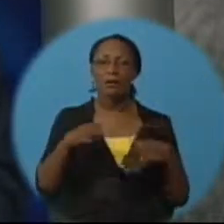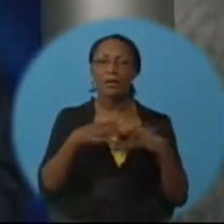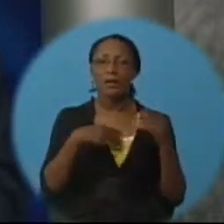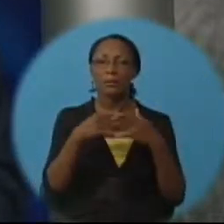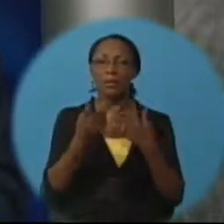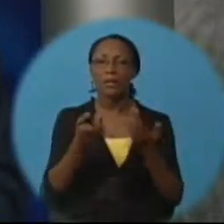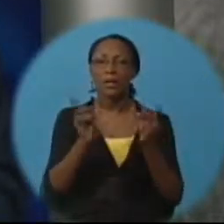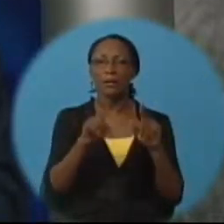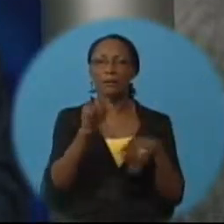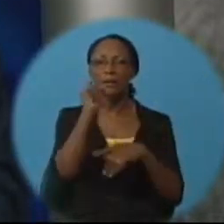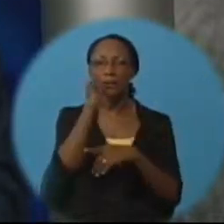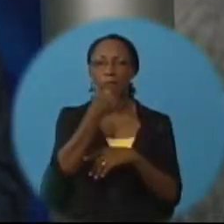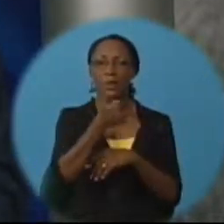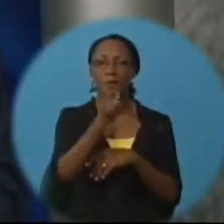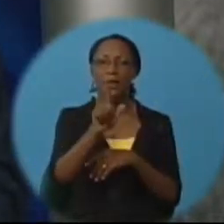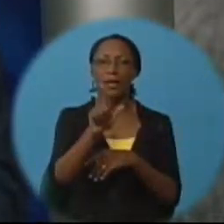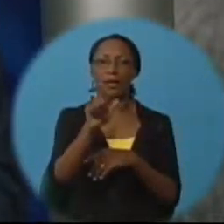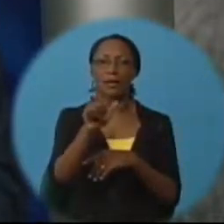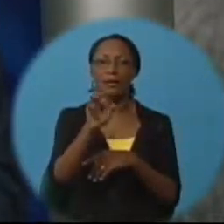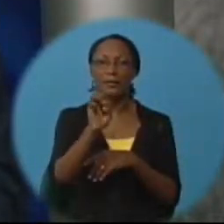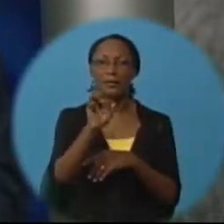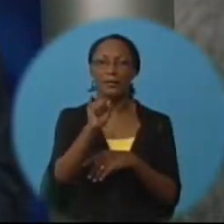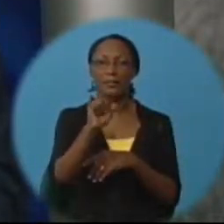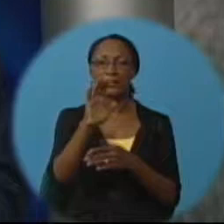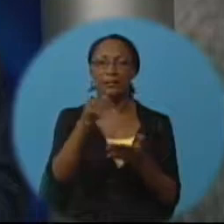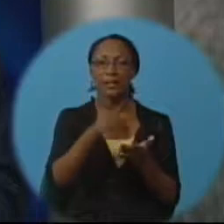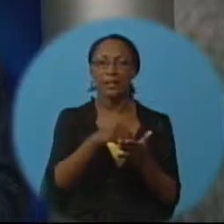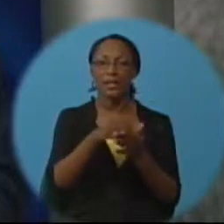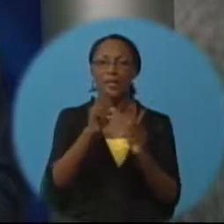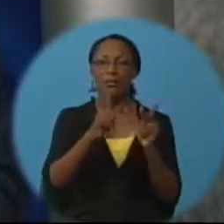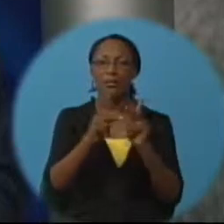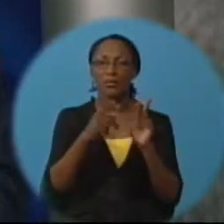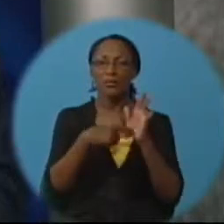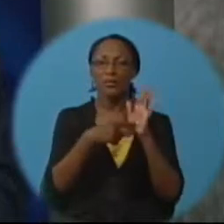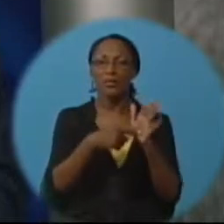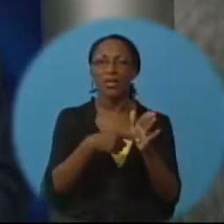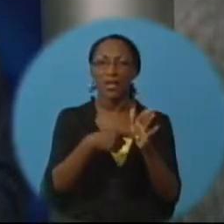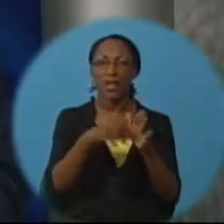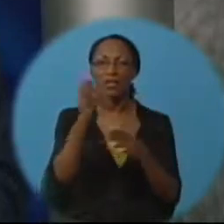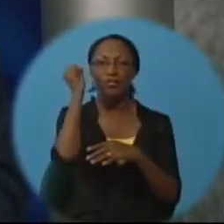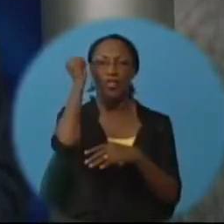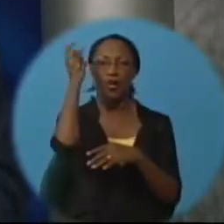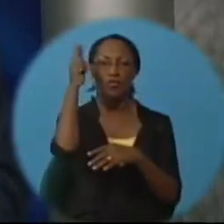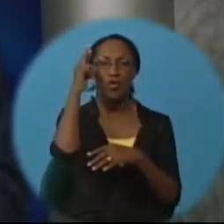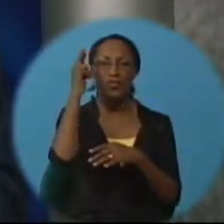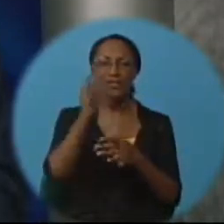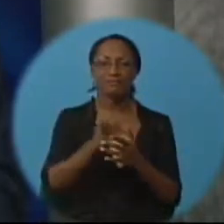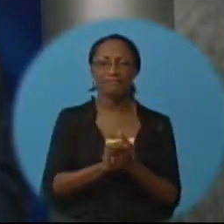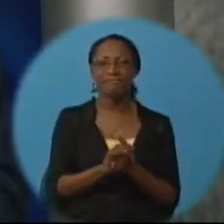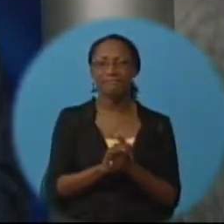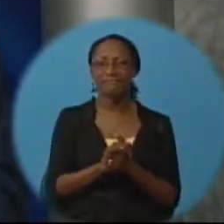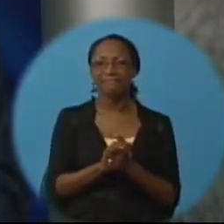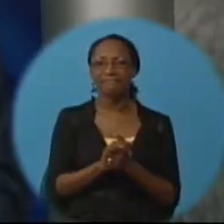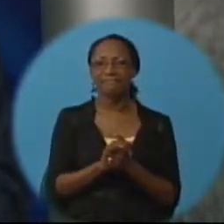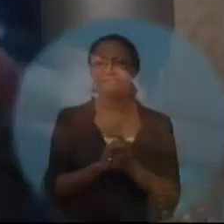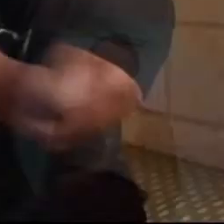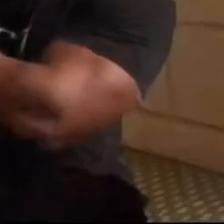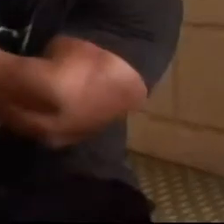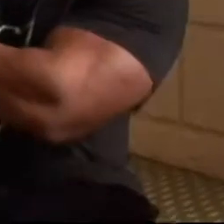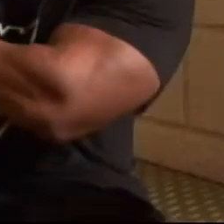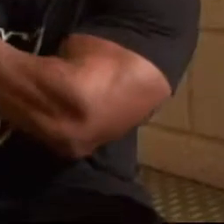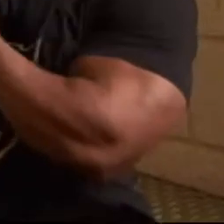tomorrow night at the Lloyd Erskine Sandyford Centre, patrons will be treated to pro bodybuilder Sean Roden as a guest poser. Weighing in